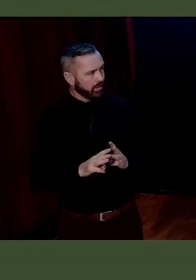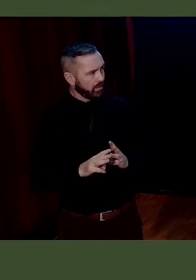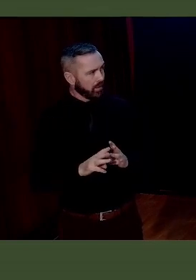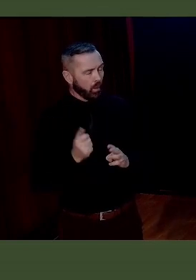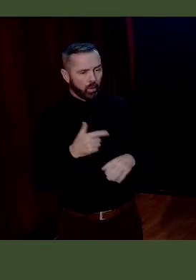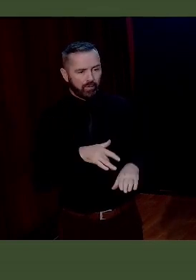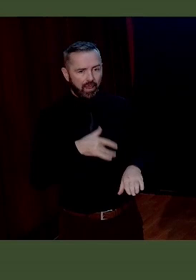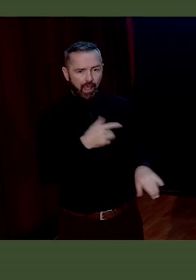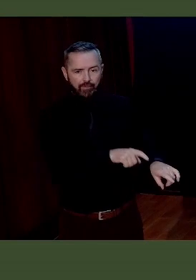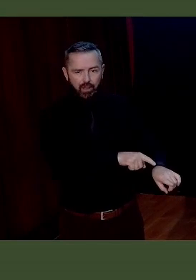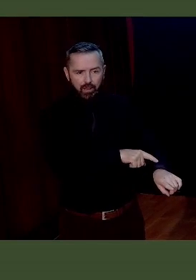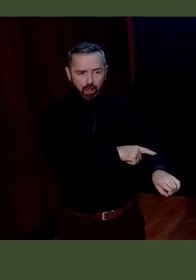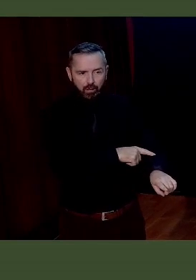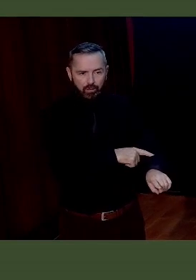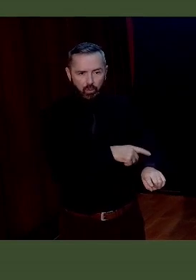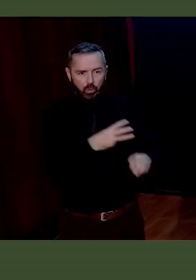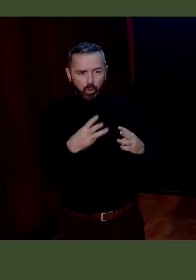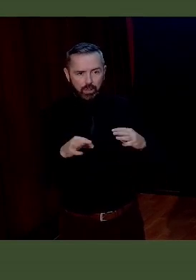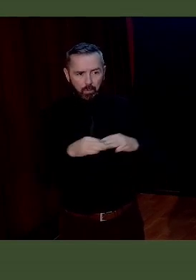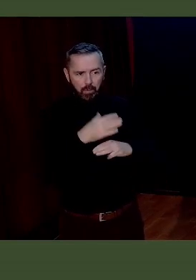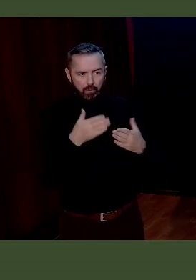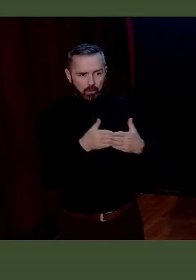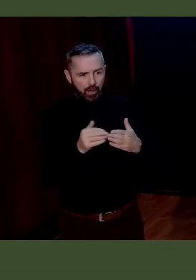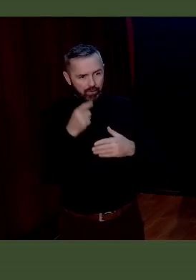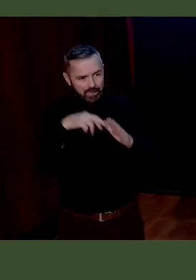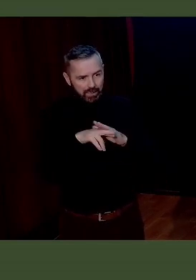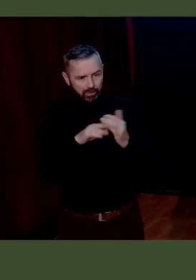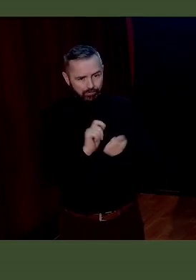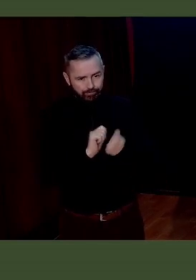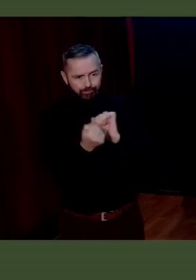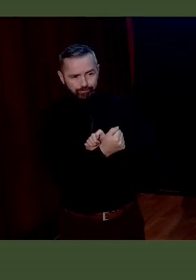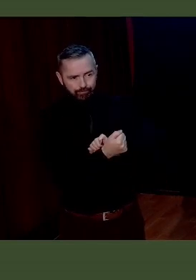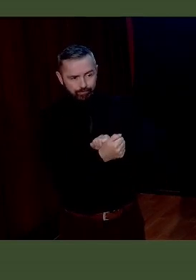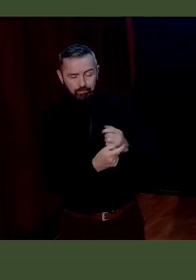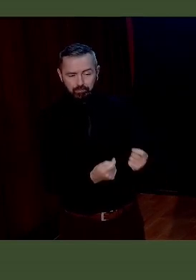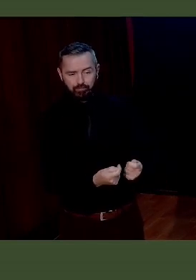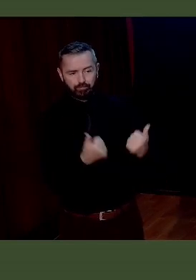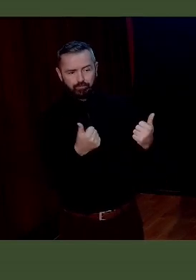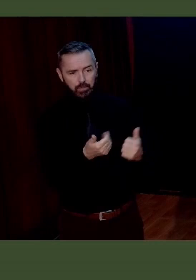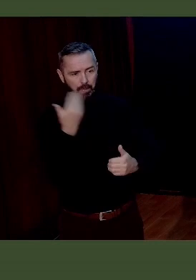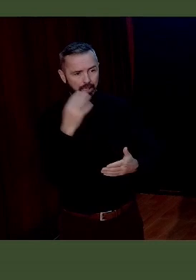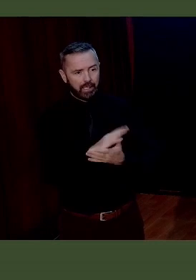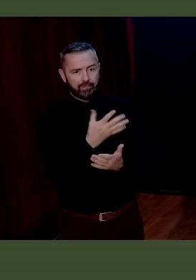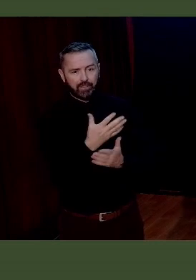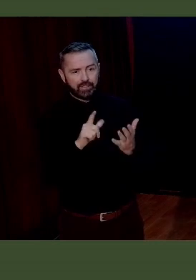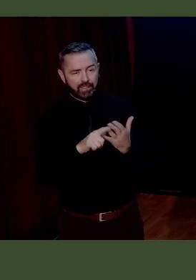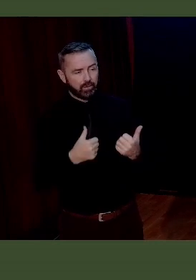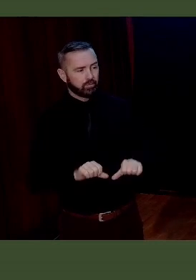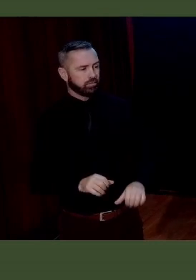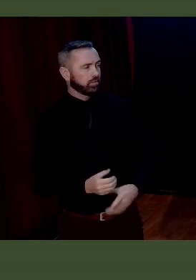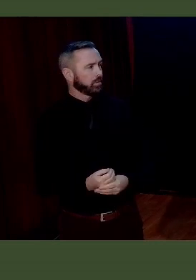lifelong campaigns was to get the marriage bar for women teachers overturned, and this happens in 1957, finally. During